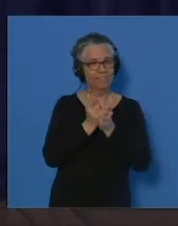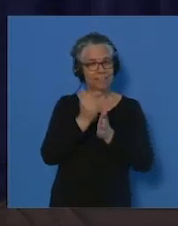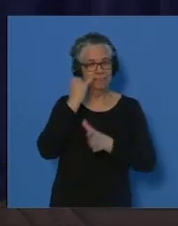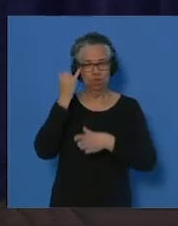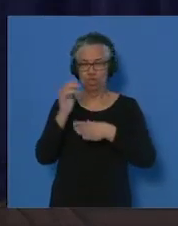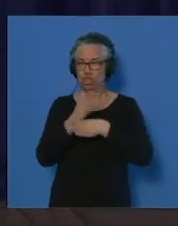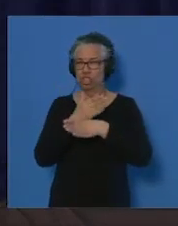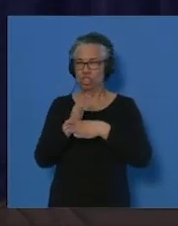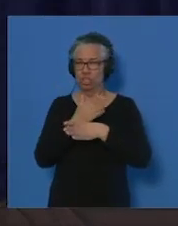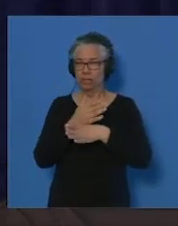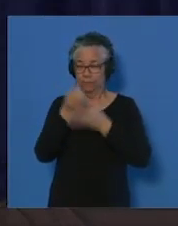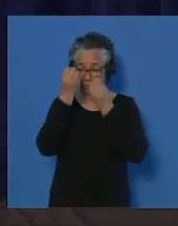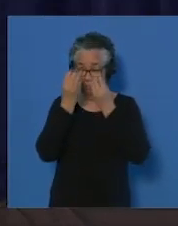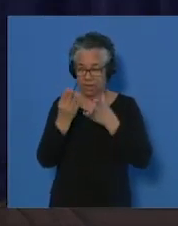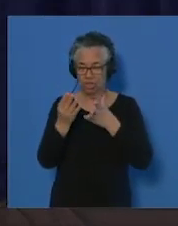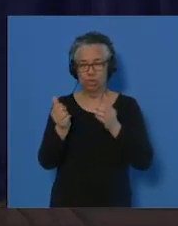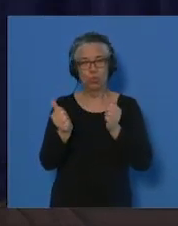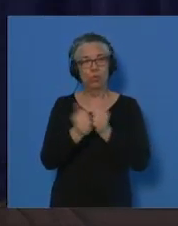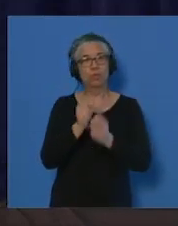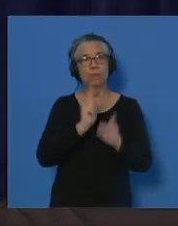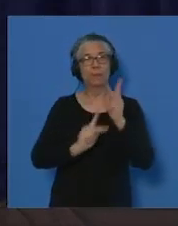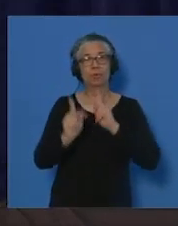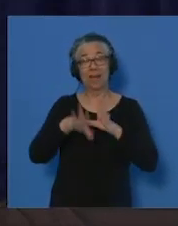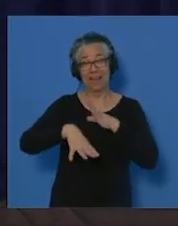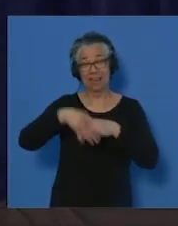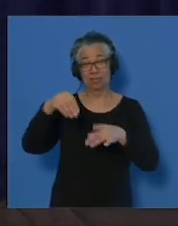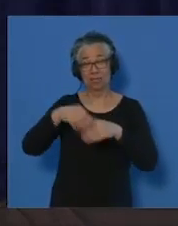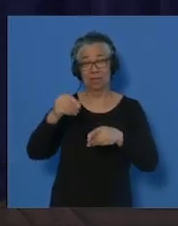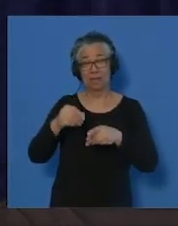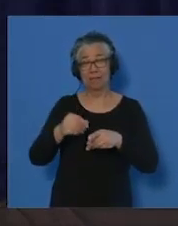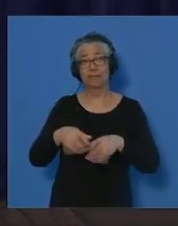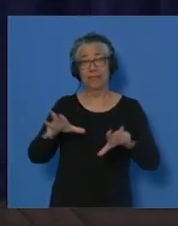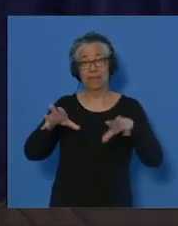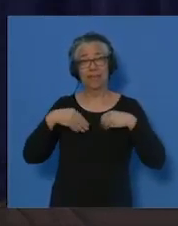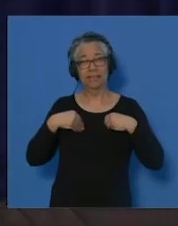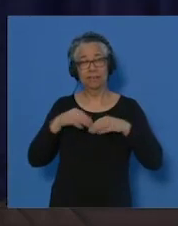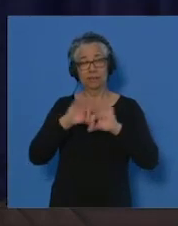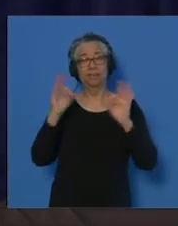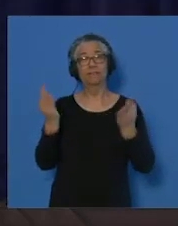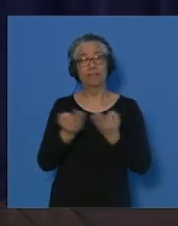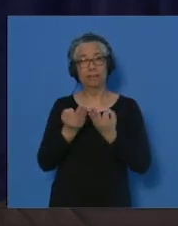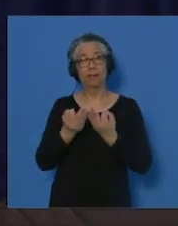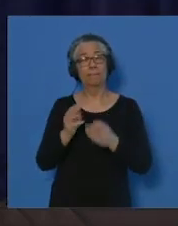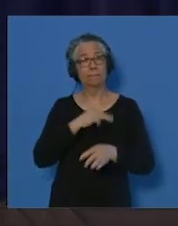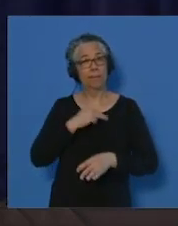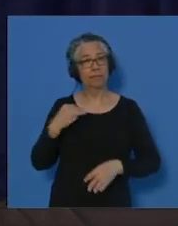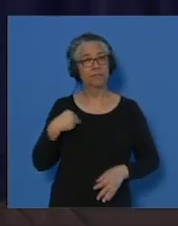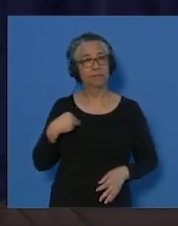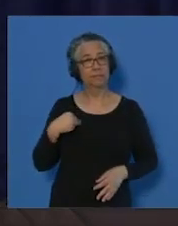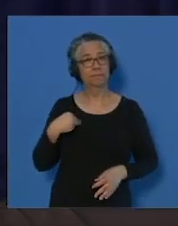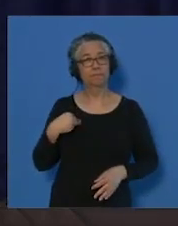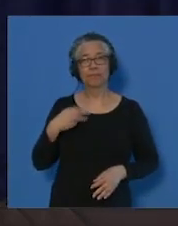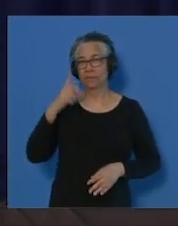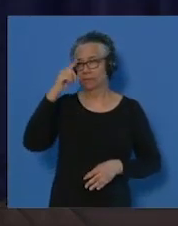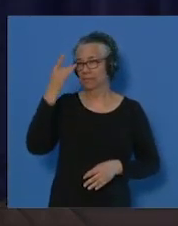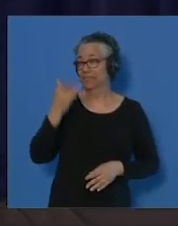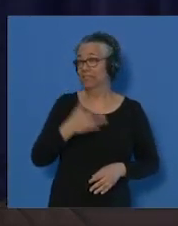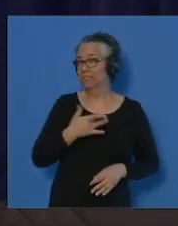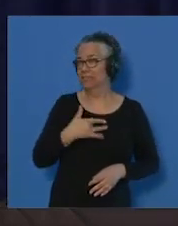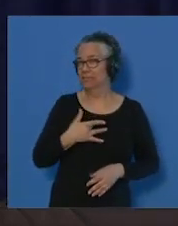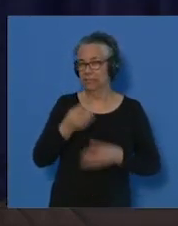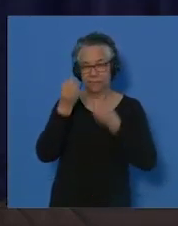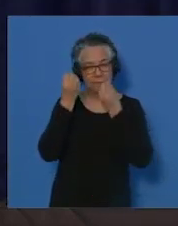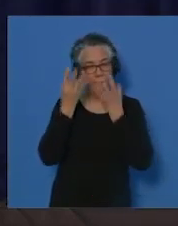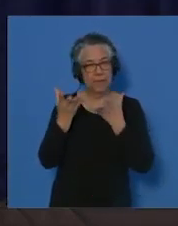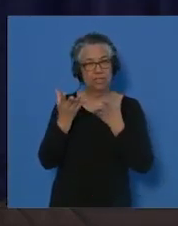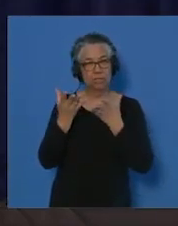information with people outside of approved family members. Given the sensitivity of the